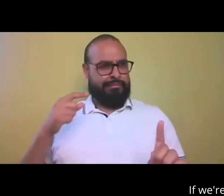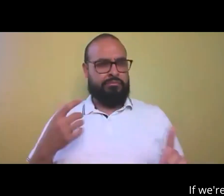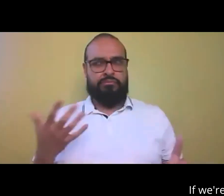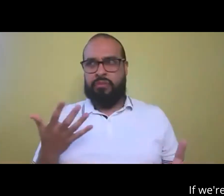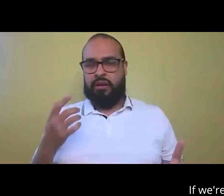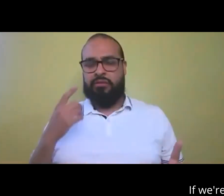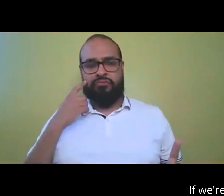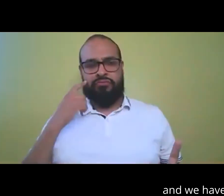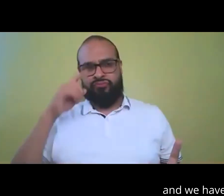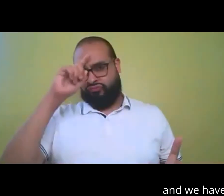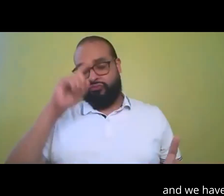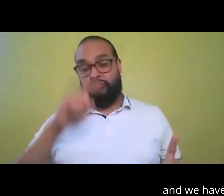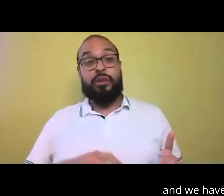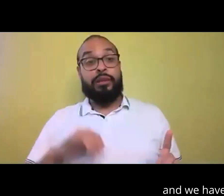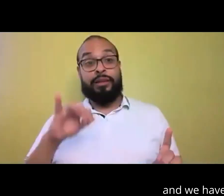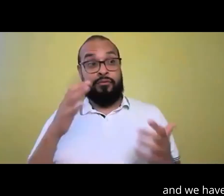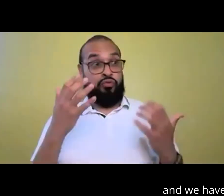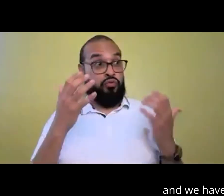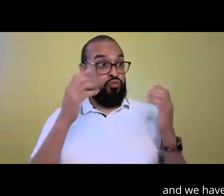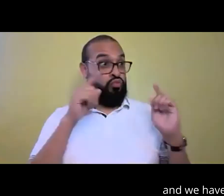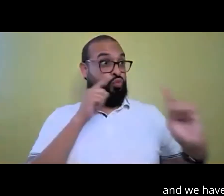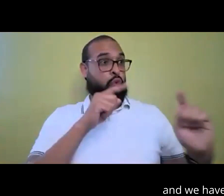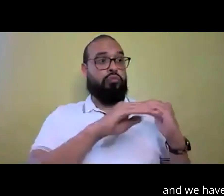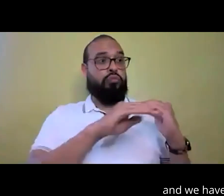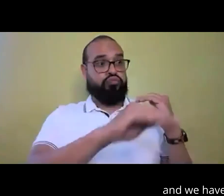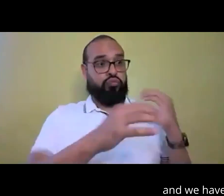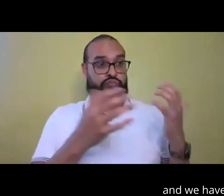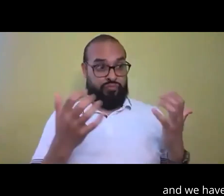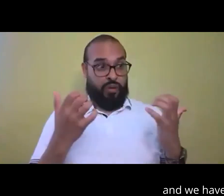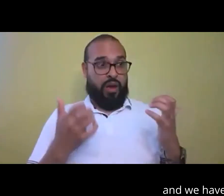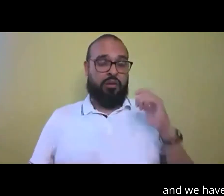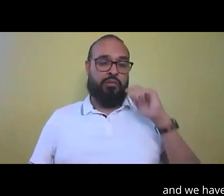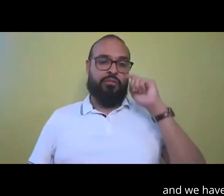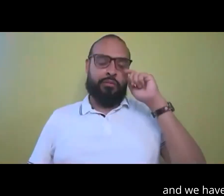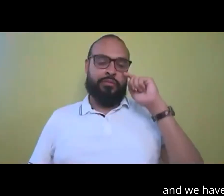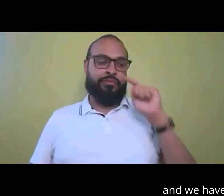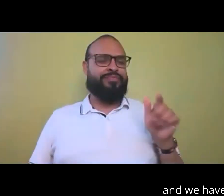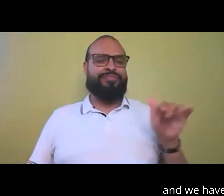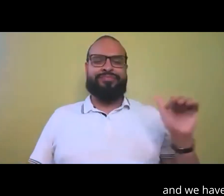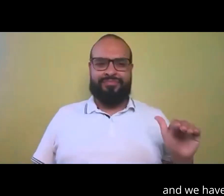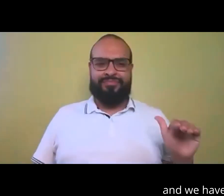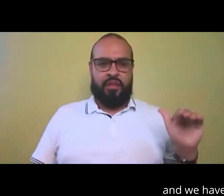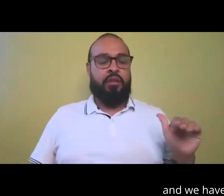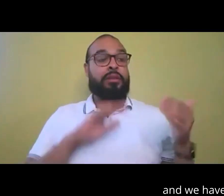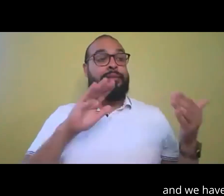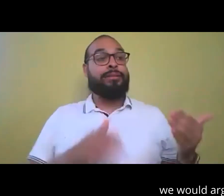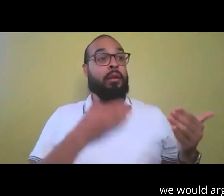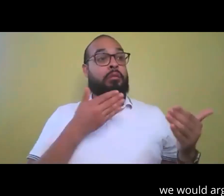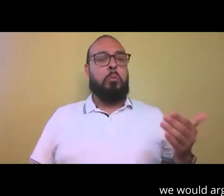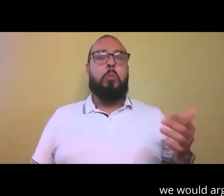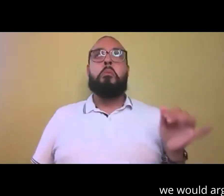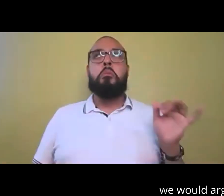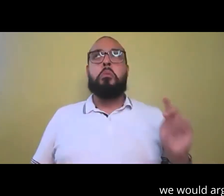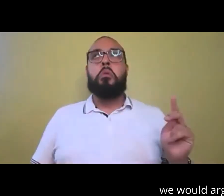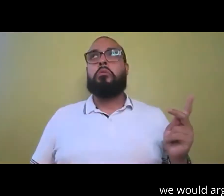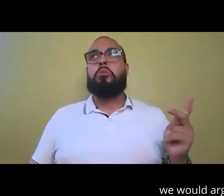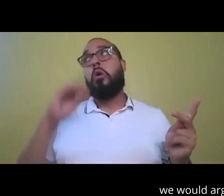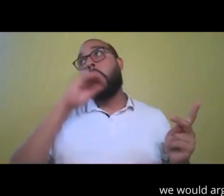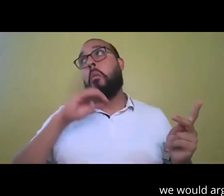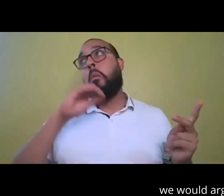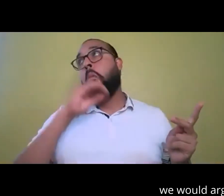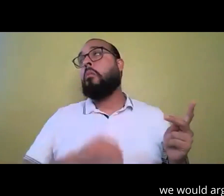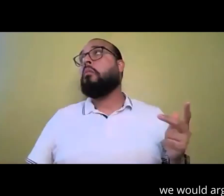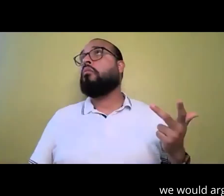maintain self-regulation and we have a child who's either singing, that's oral. We would argue singing